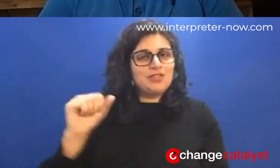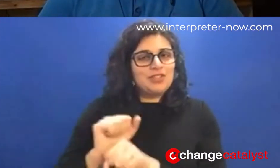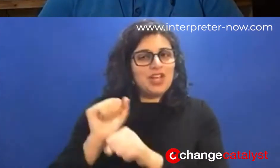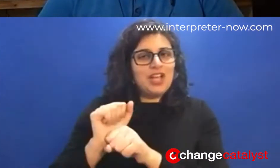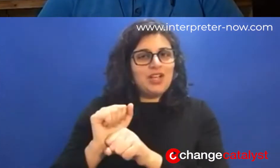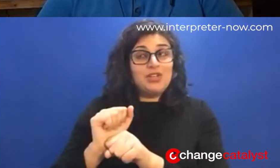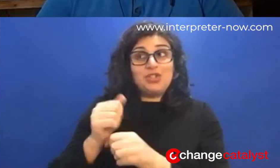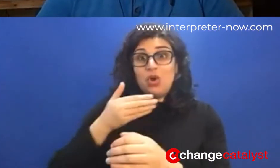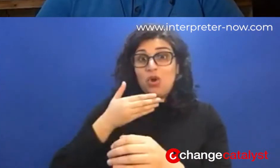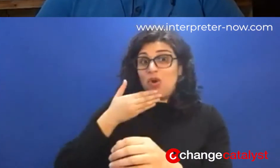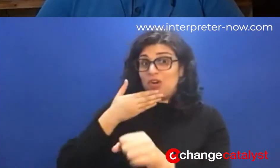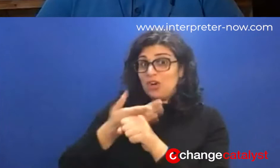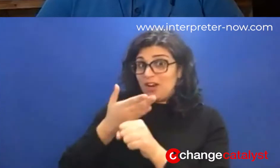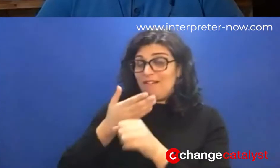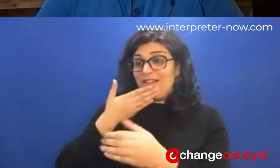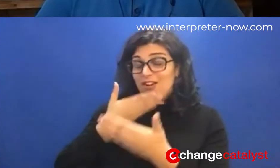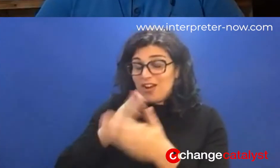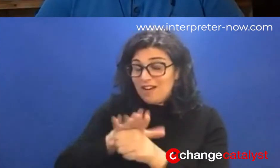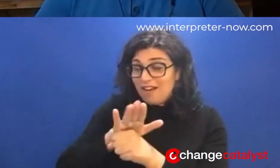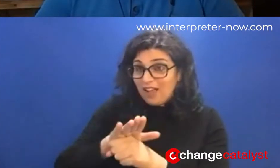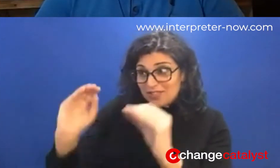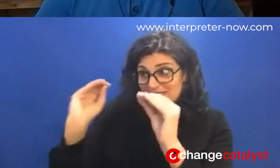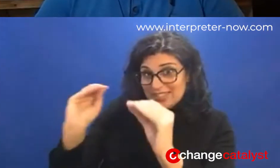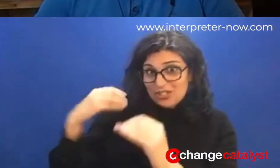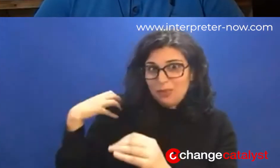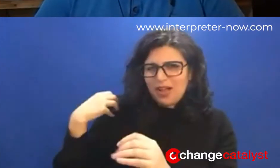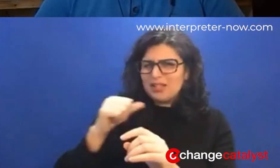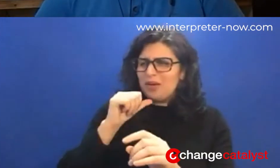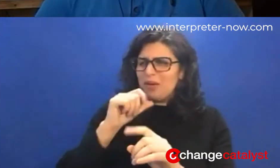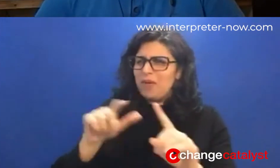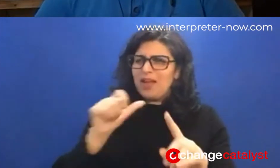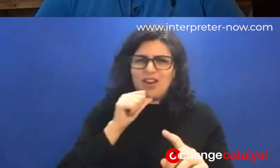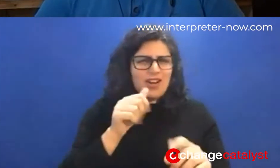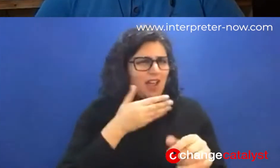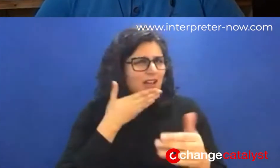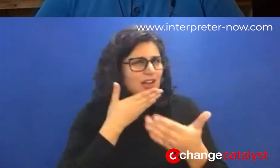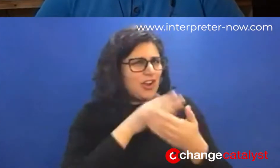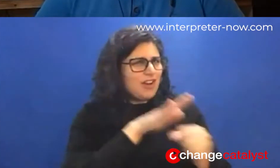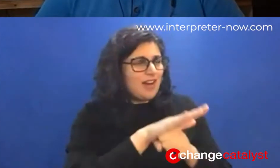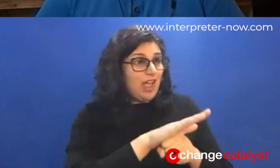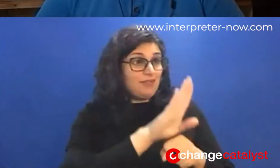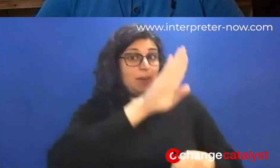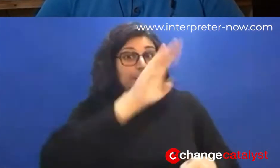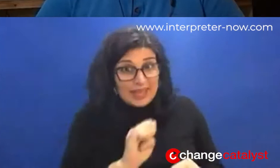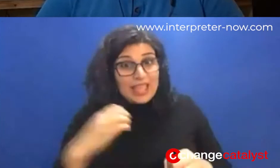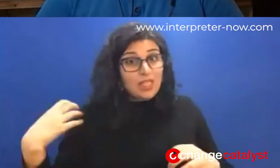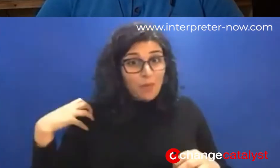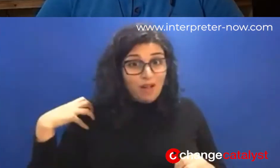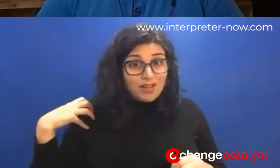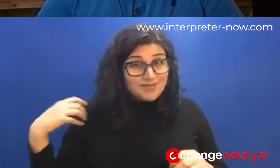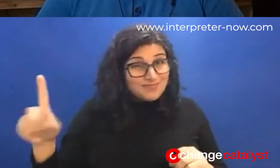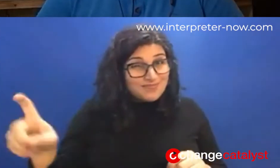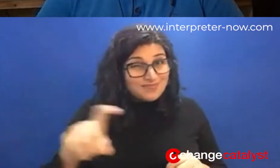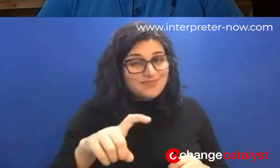enough to be the boss. Happens all the time. What Tonita said about, why am I here? The